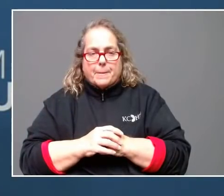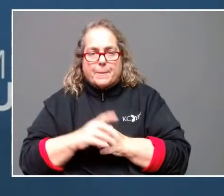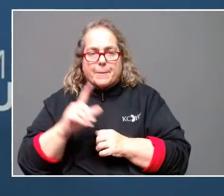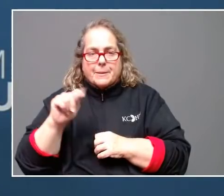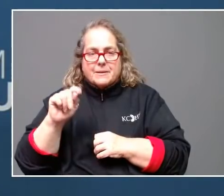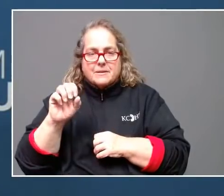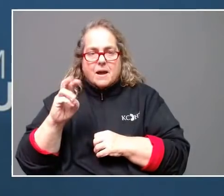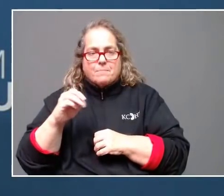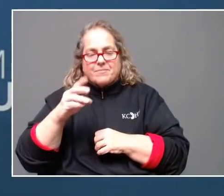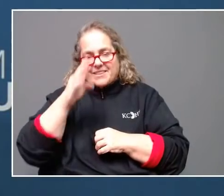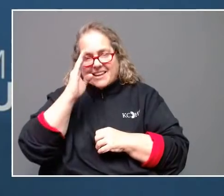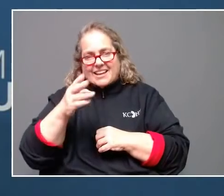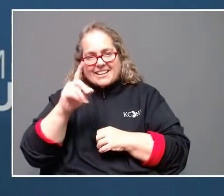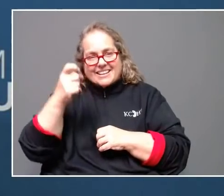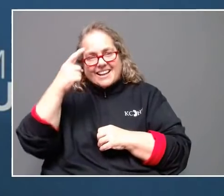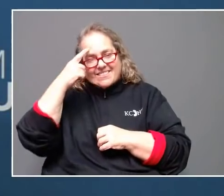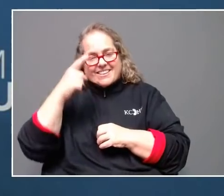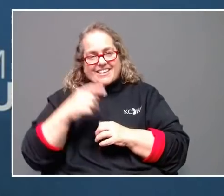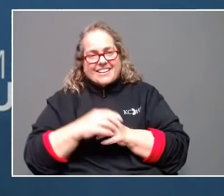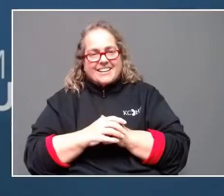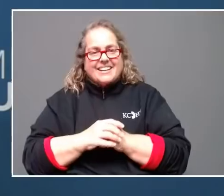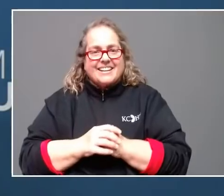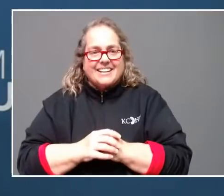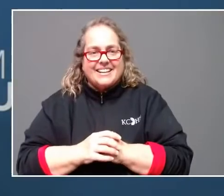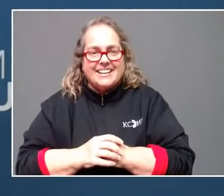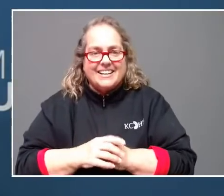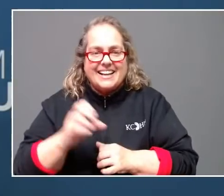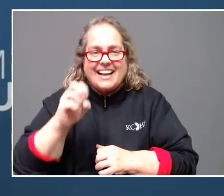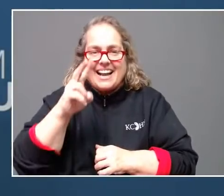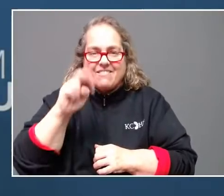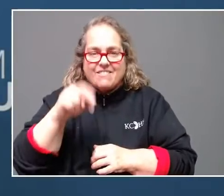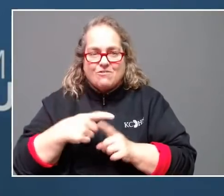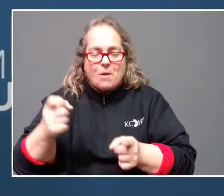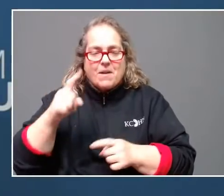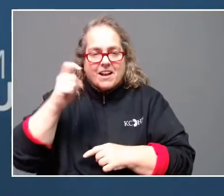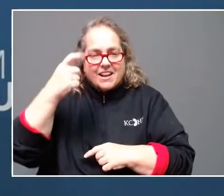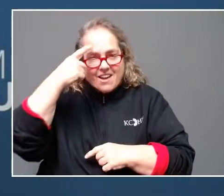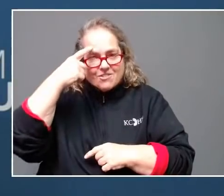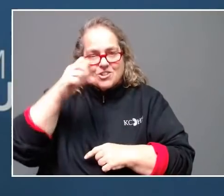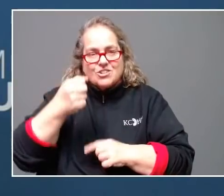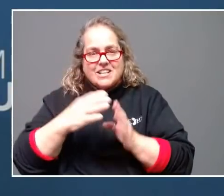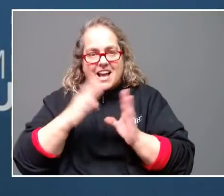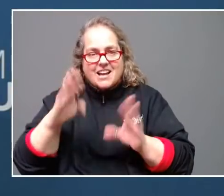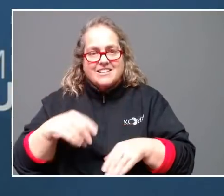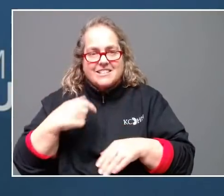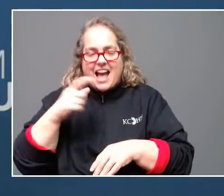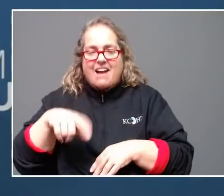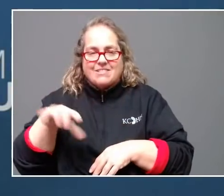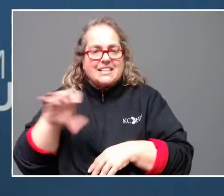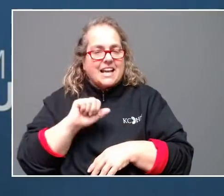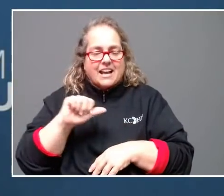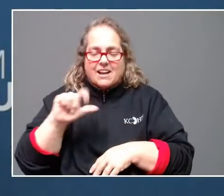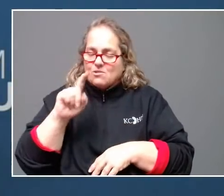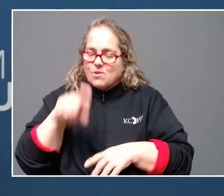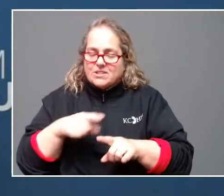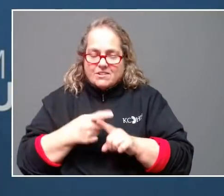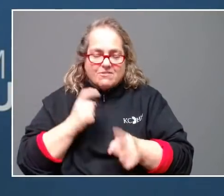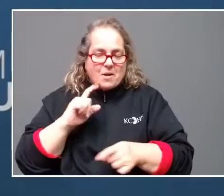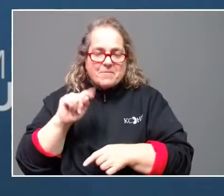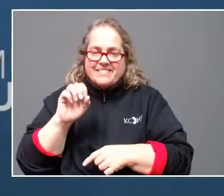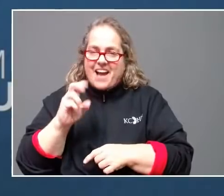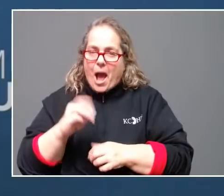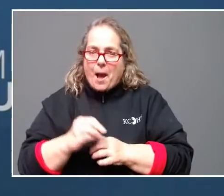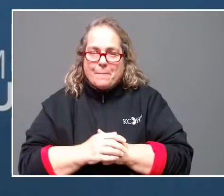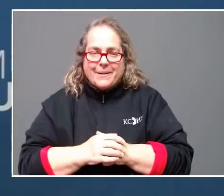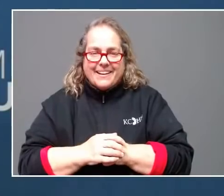Hey, Governor. Even Yes, sir. Thank you very even much. from the governor's mansion, I have to take a question from Tom Latek. Oh,